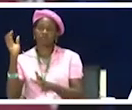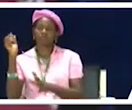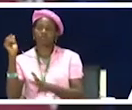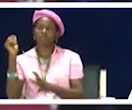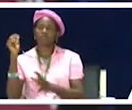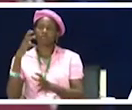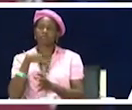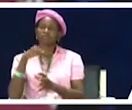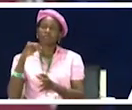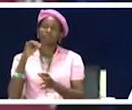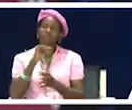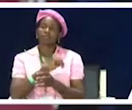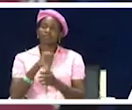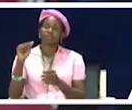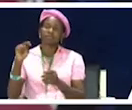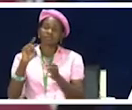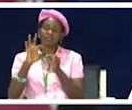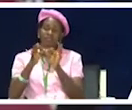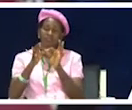an interpreter.